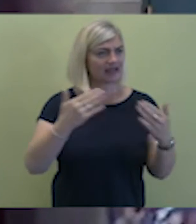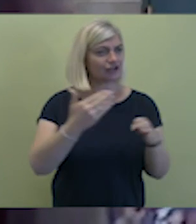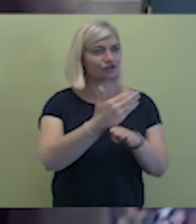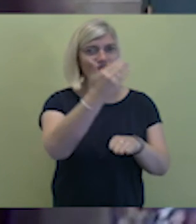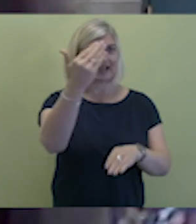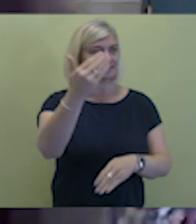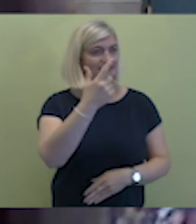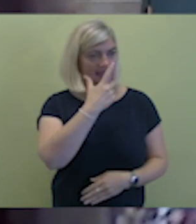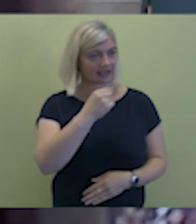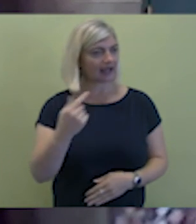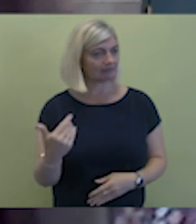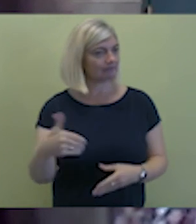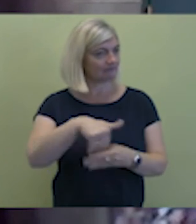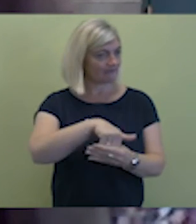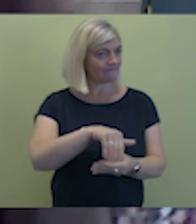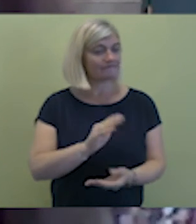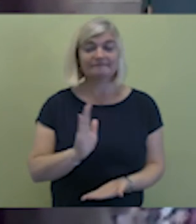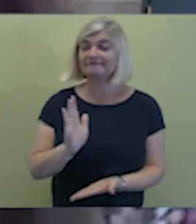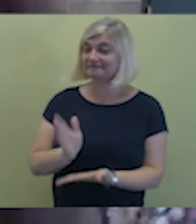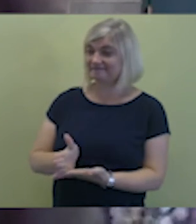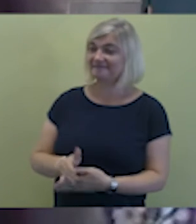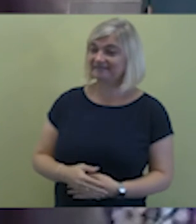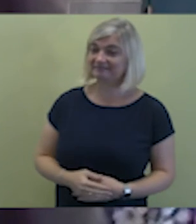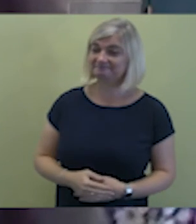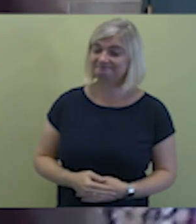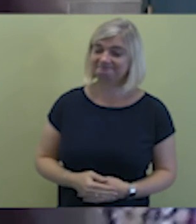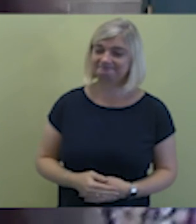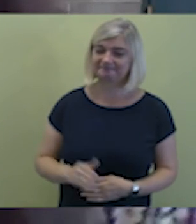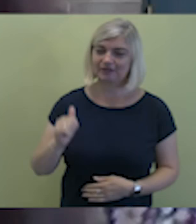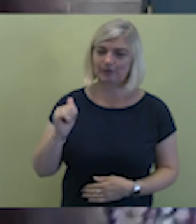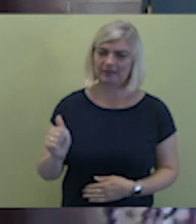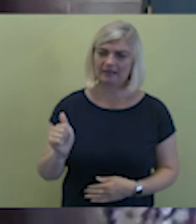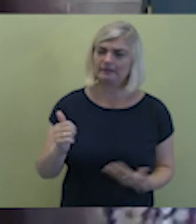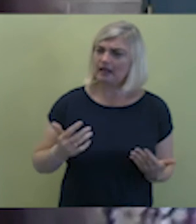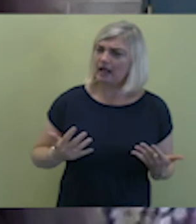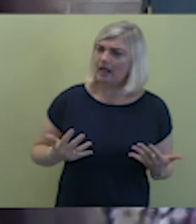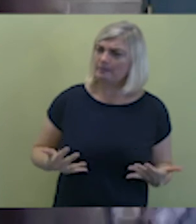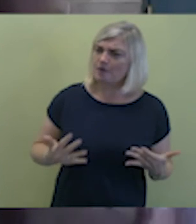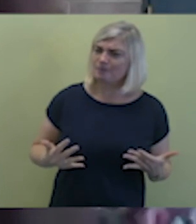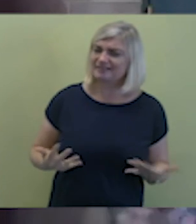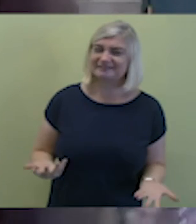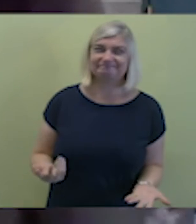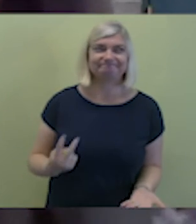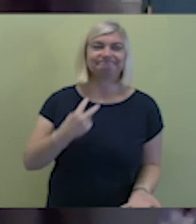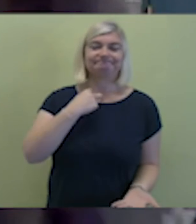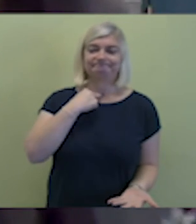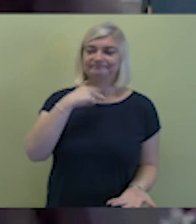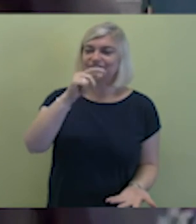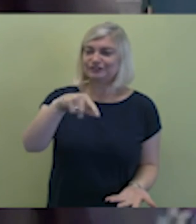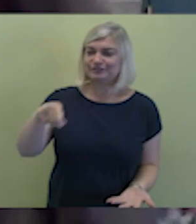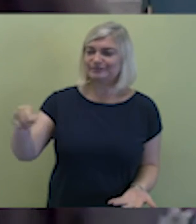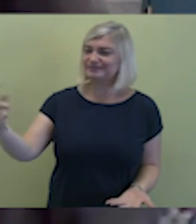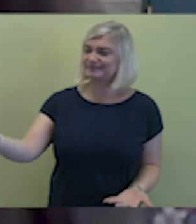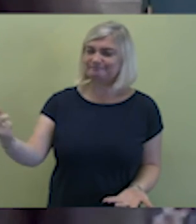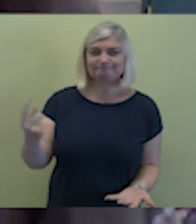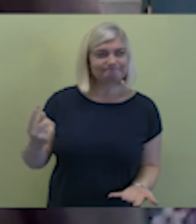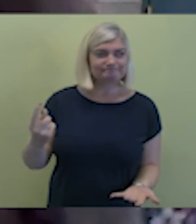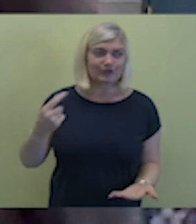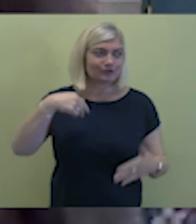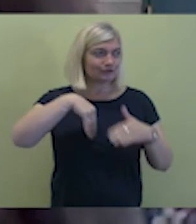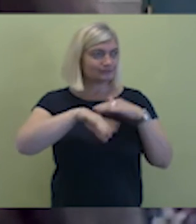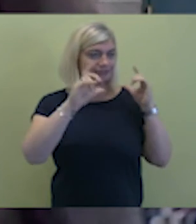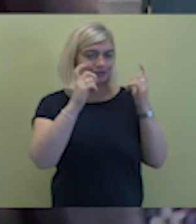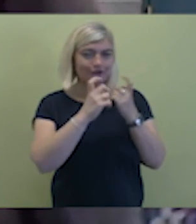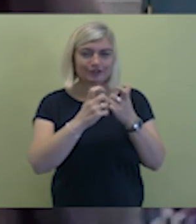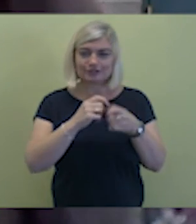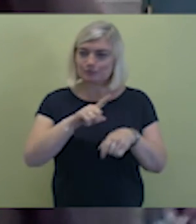performance-led careers that you can then go on to do. Yes. Okay, that's great. And at the moment, obviously, it's very unfortunate that students can't come in and